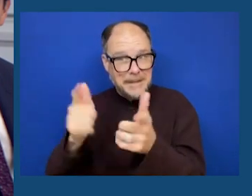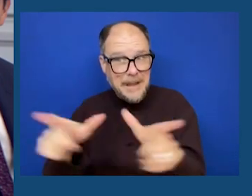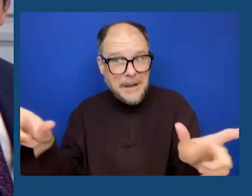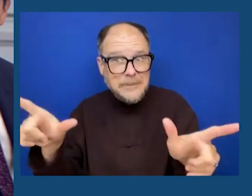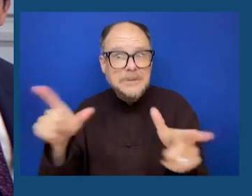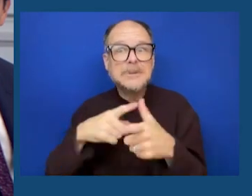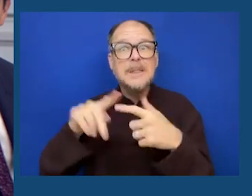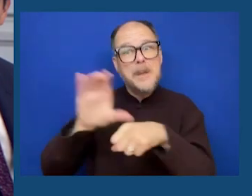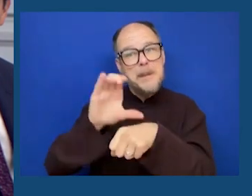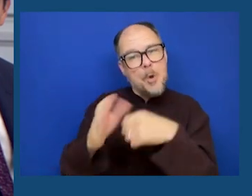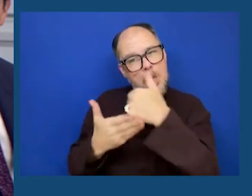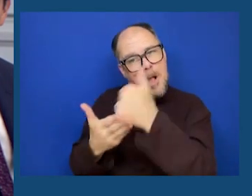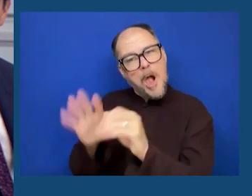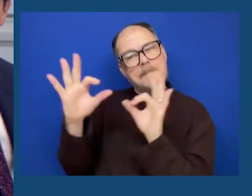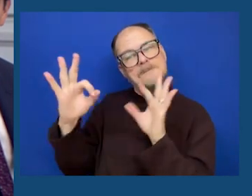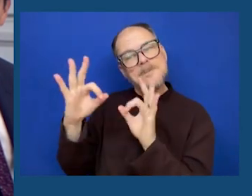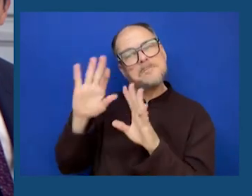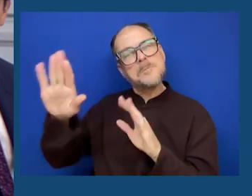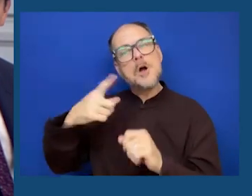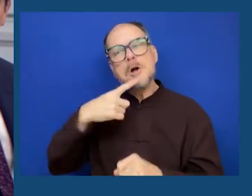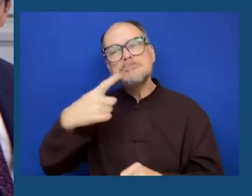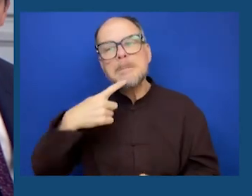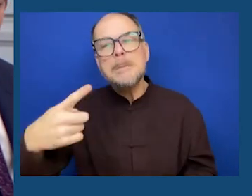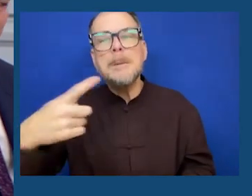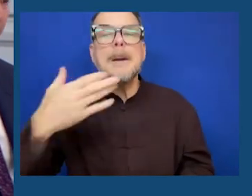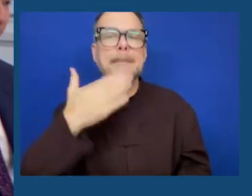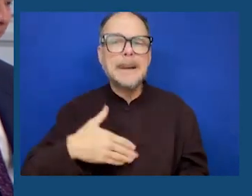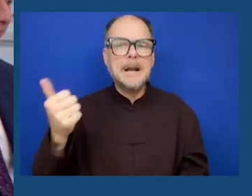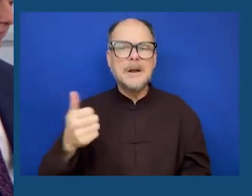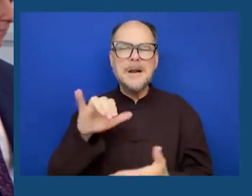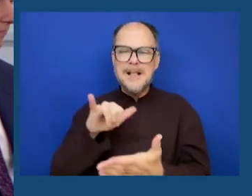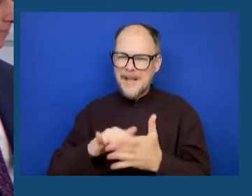backgrounds, really building these things that will help their communities.